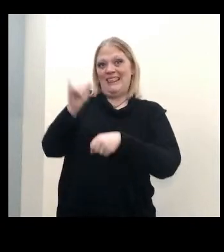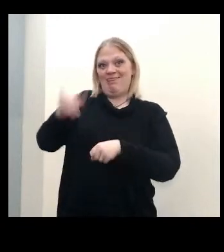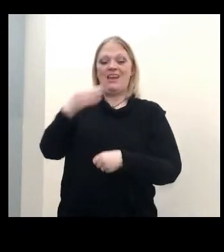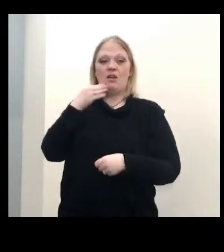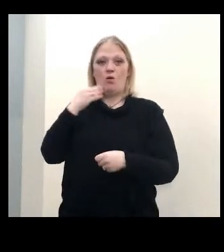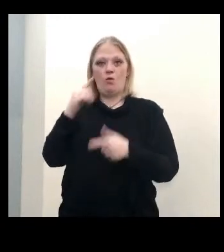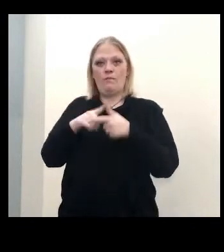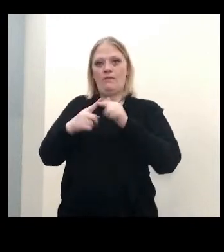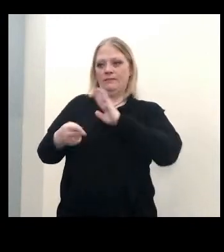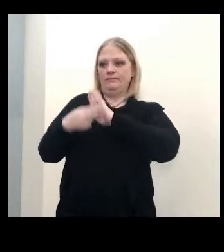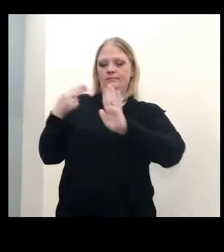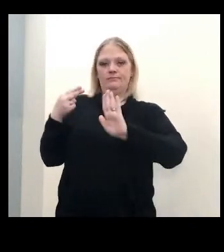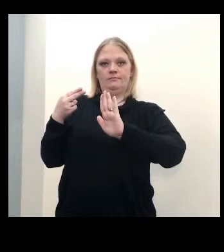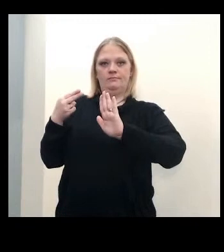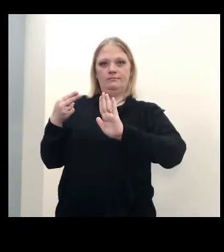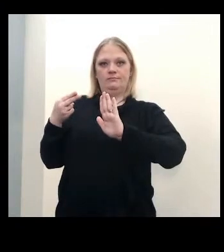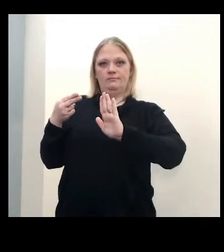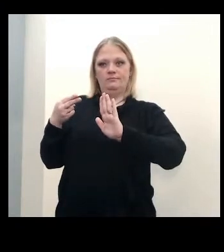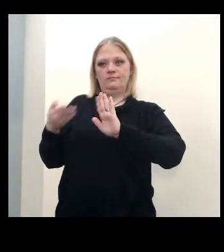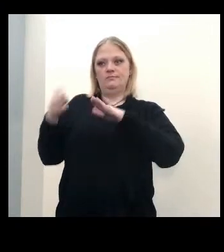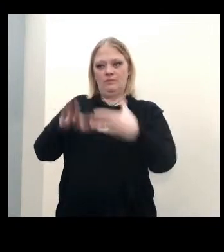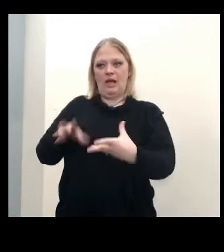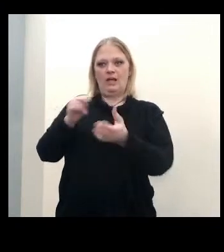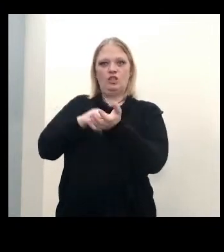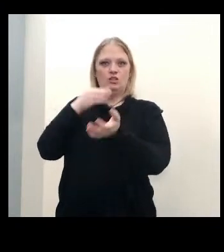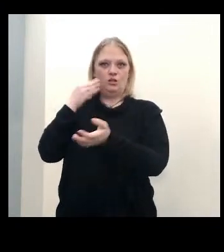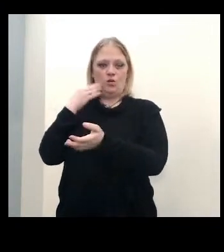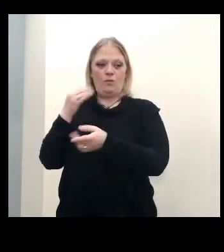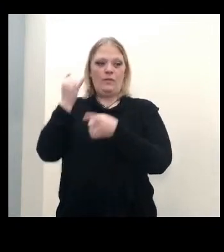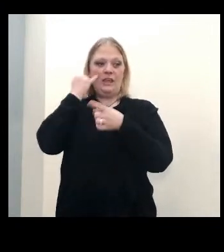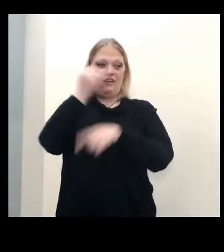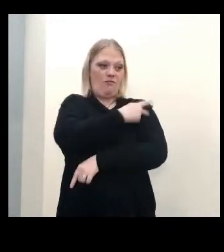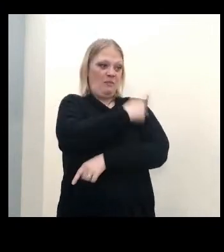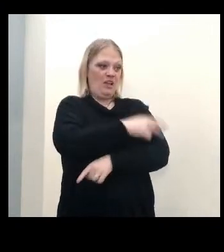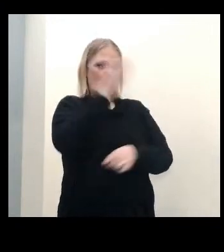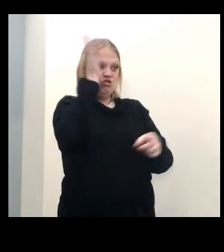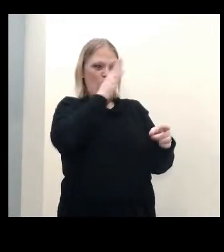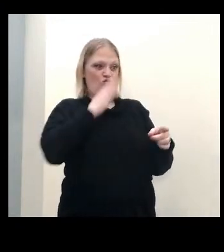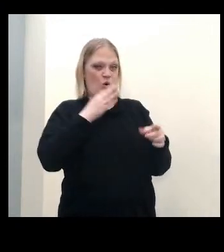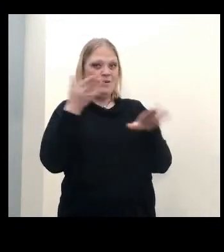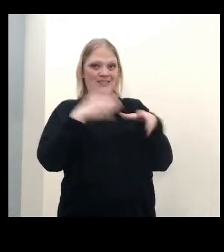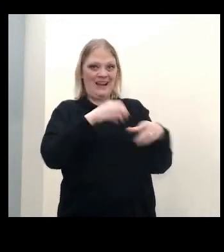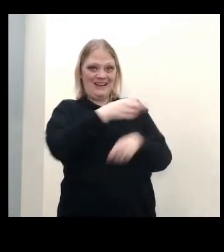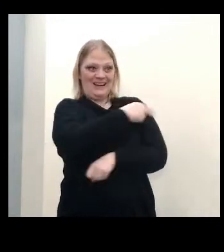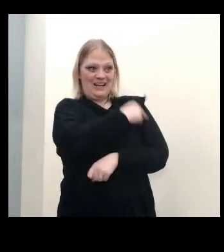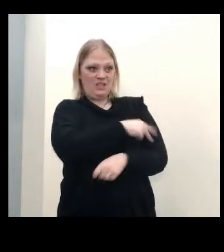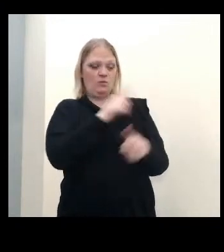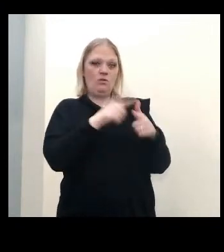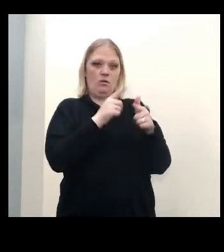in a nursing home. If a nursing home patient died in a hospital from a stroke or whatever it is, they were identified as dying in the